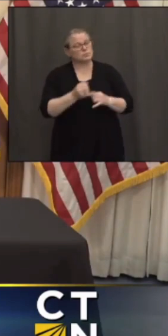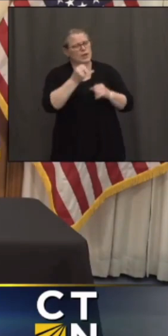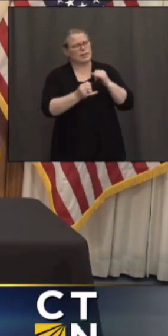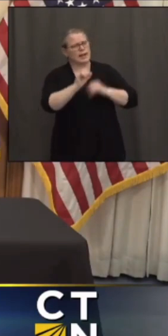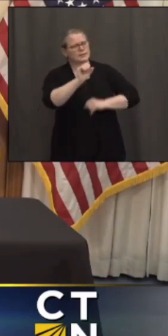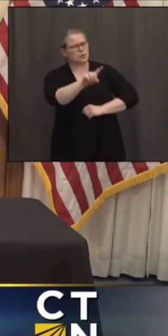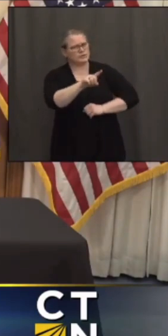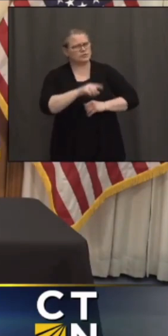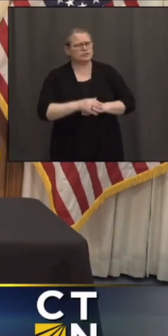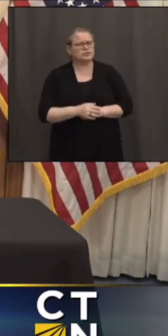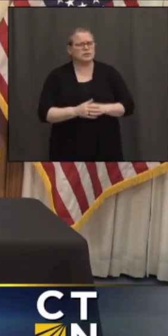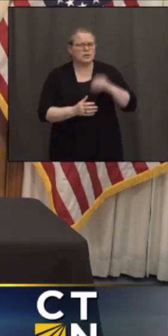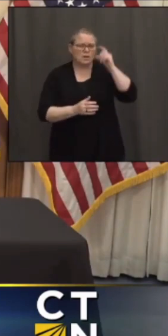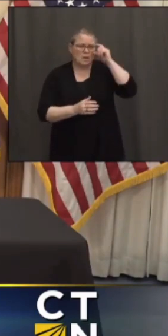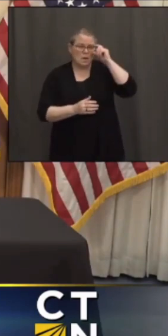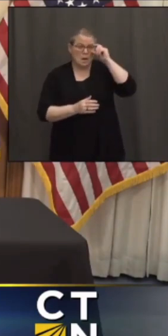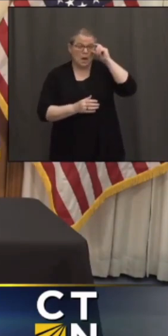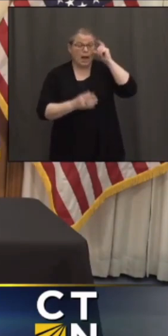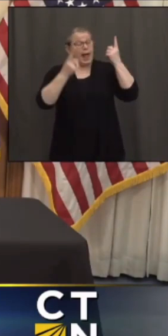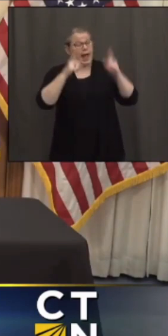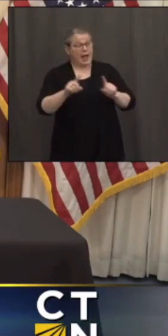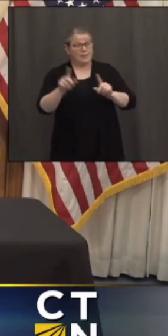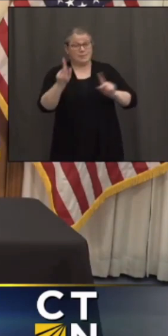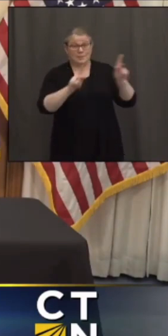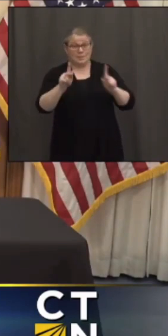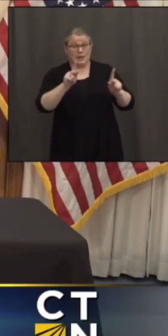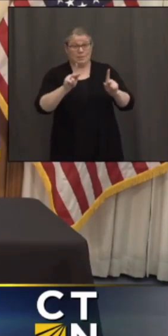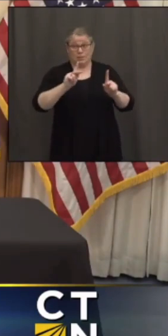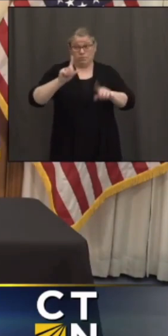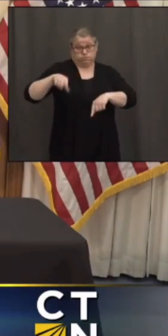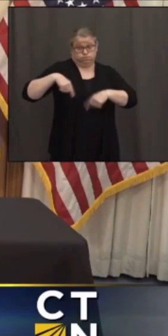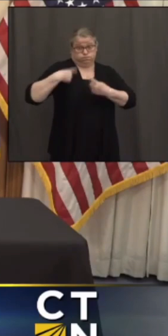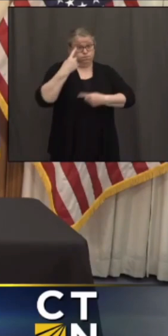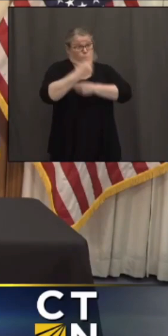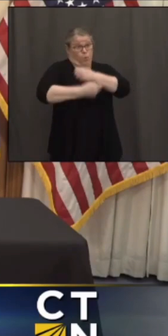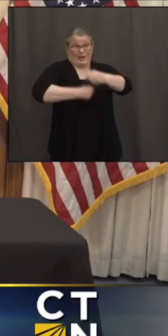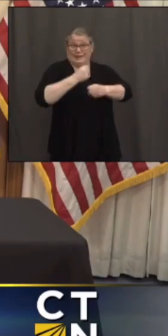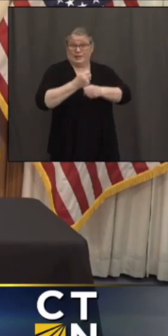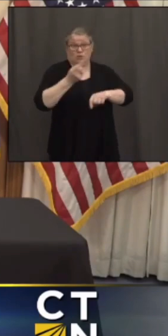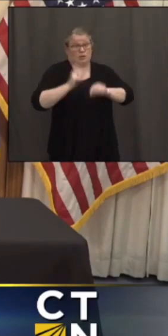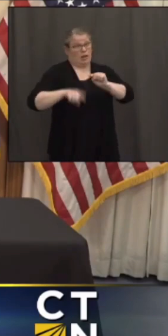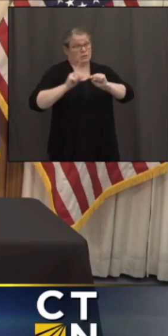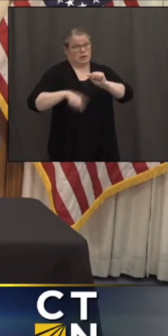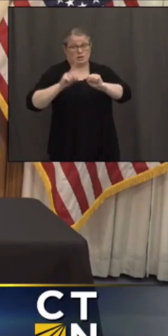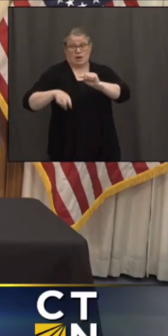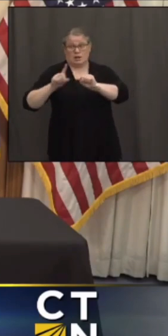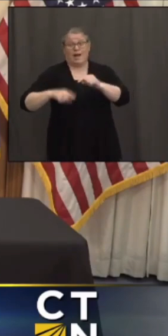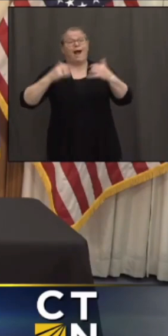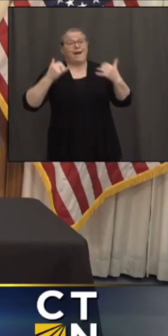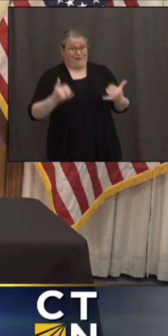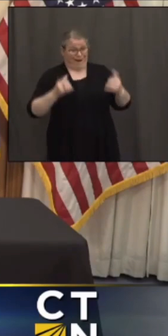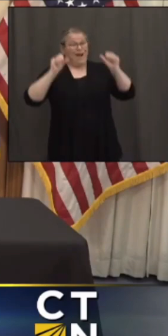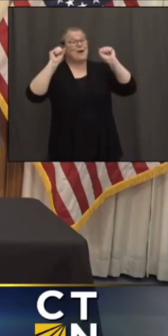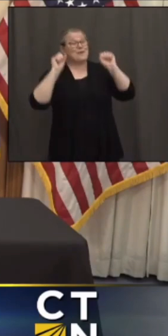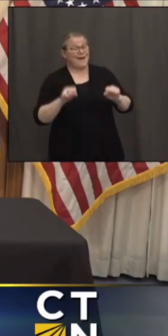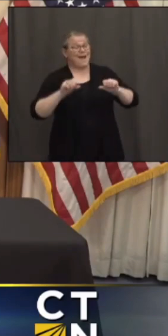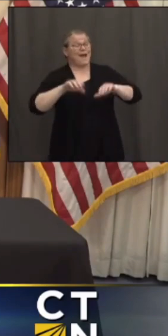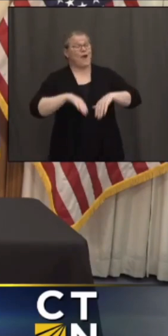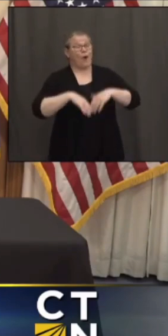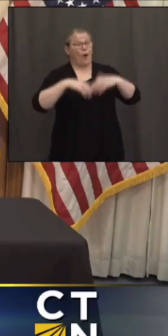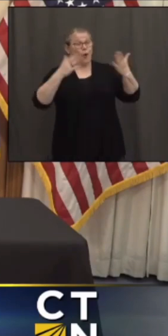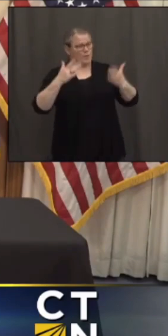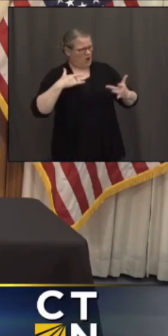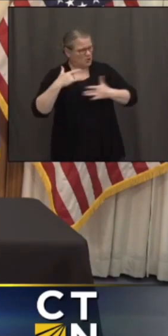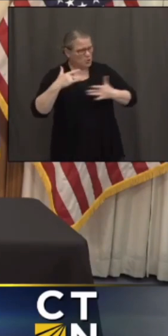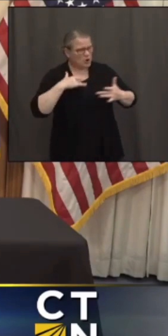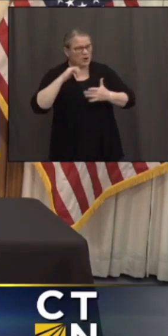when all of a sudden people are able to do things they haven't been able to do in a year or more, do you worry that there'll be almost like a rebound